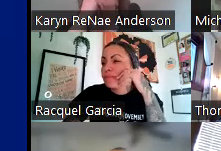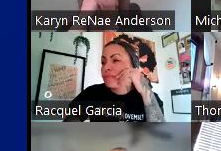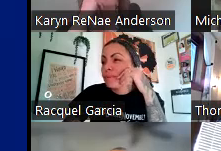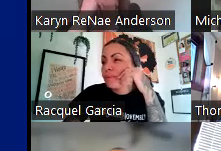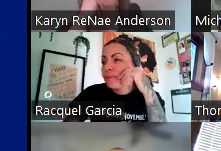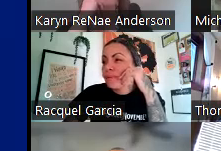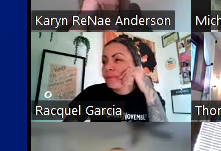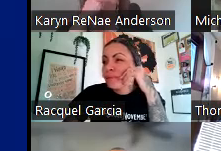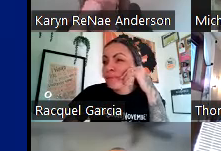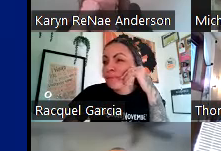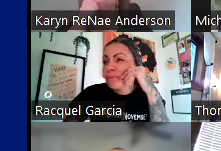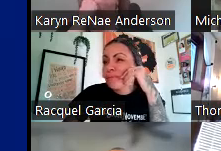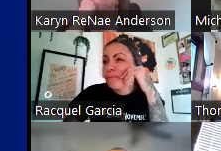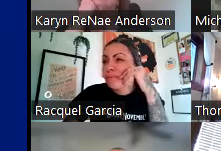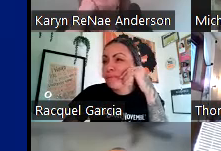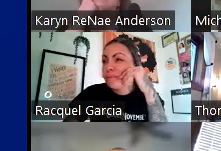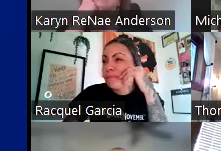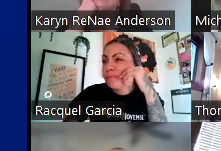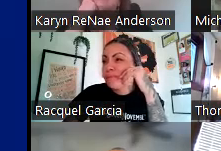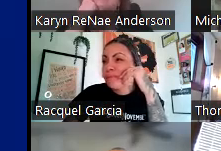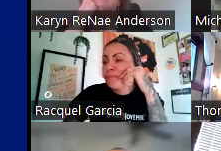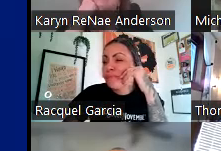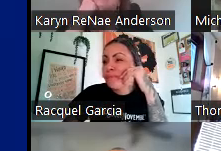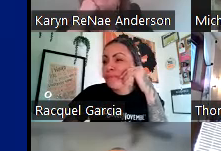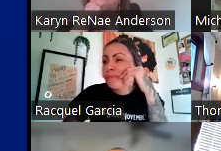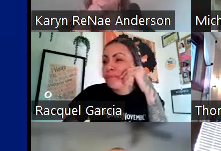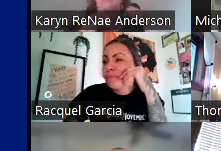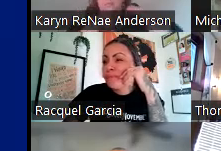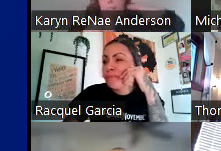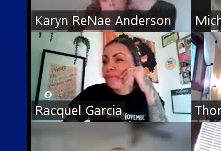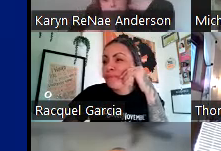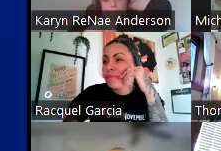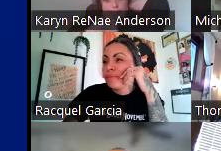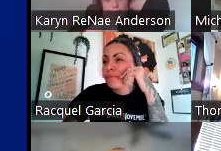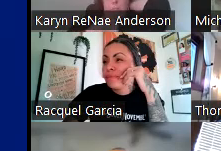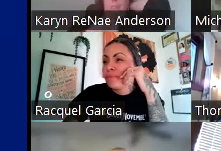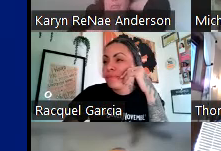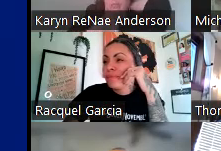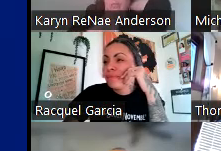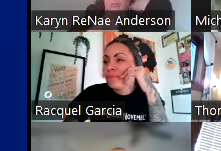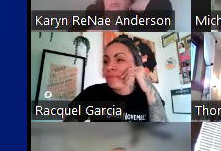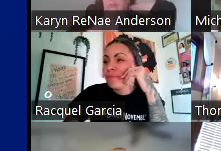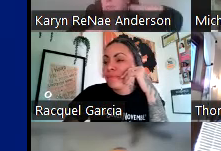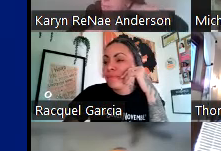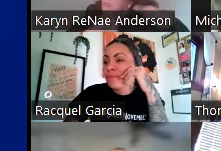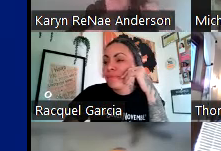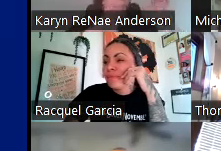Present. Carolyn Hall. Here. Hasha